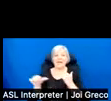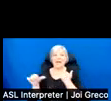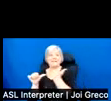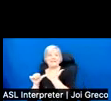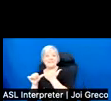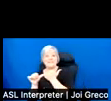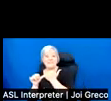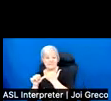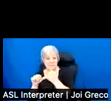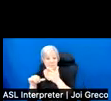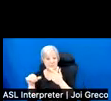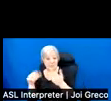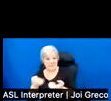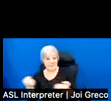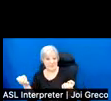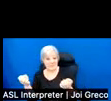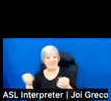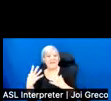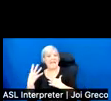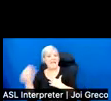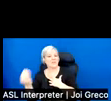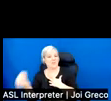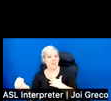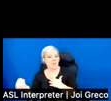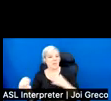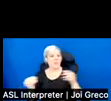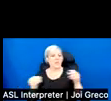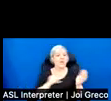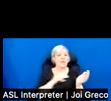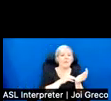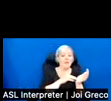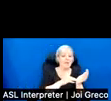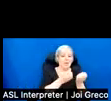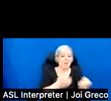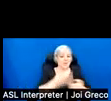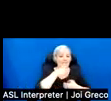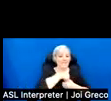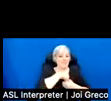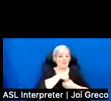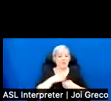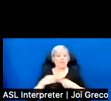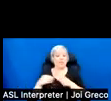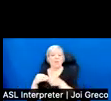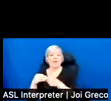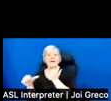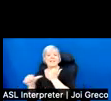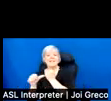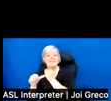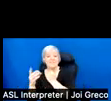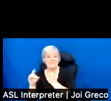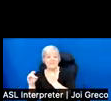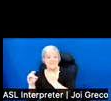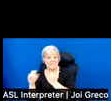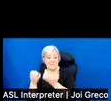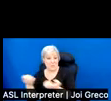tend to be those that are in the external device that are generally available. So the primary purpose of your assistive